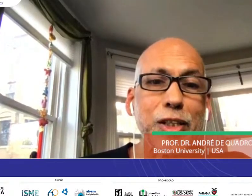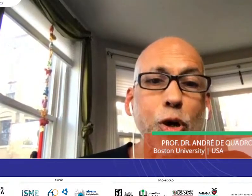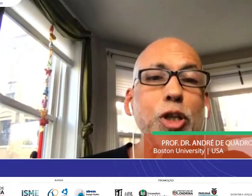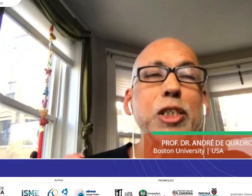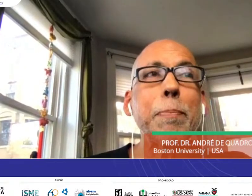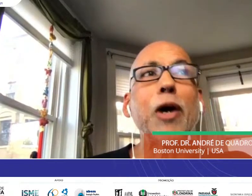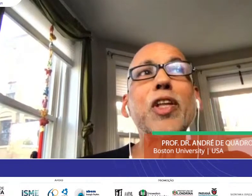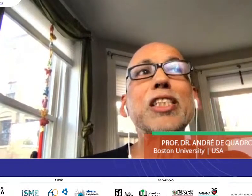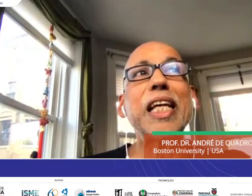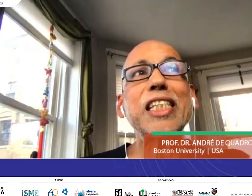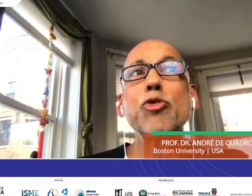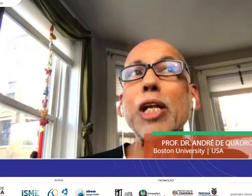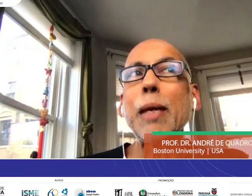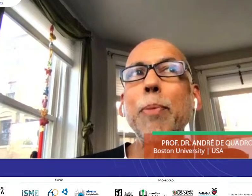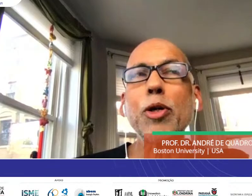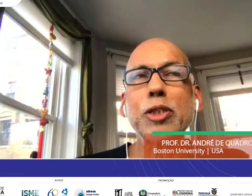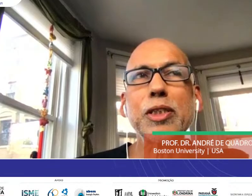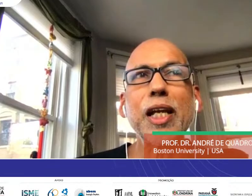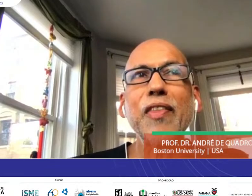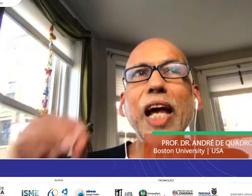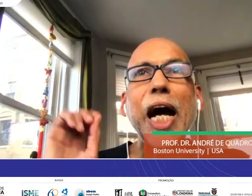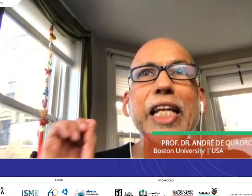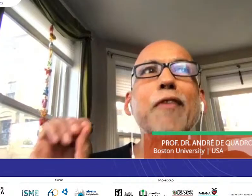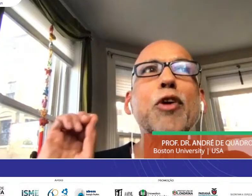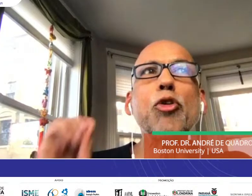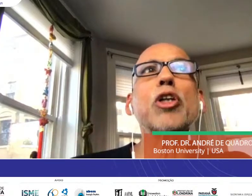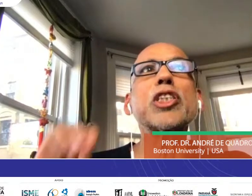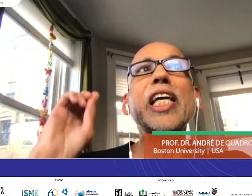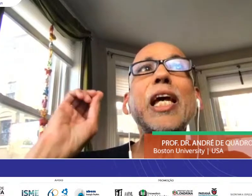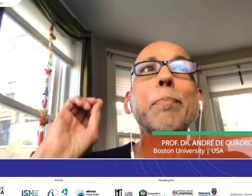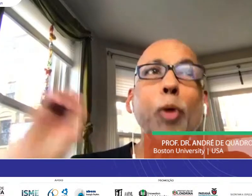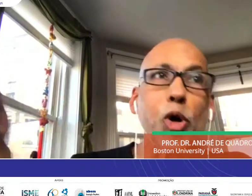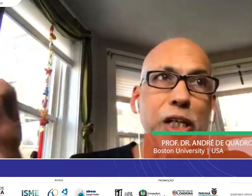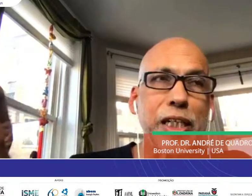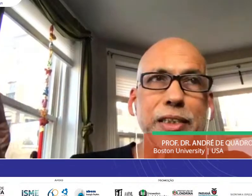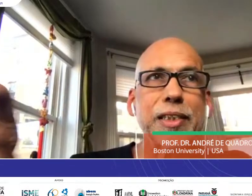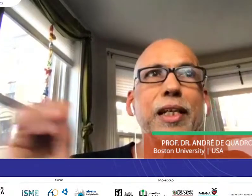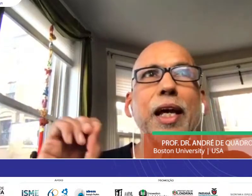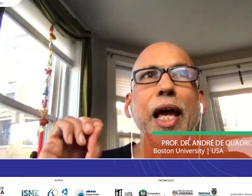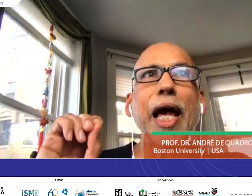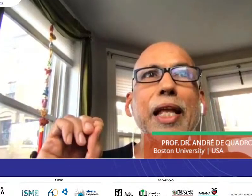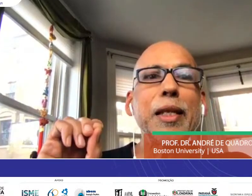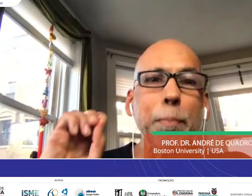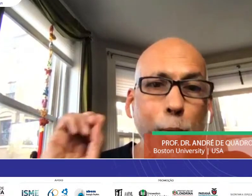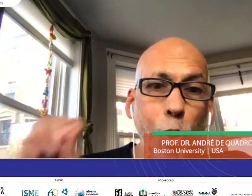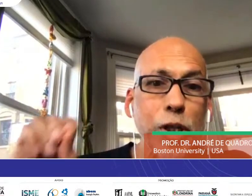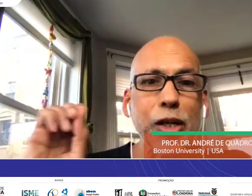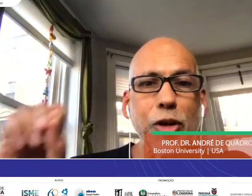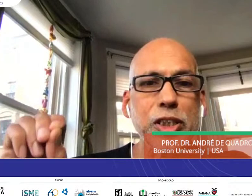Freire talks about this. It's really important, the idea of crossing borders.